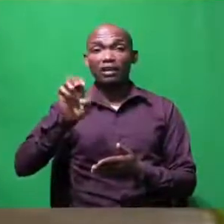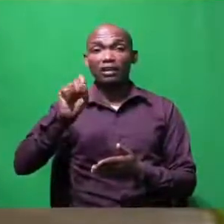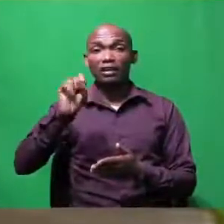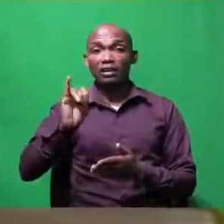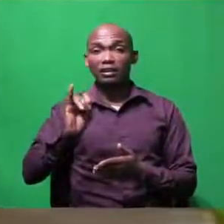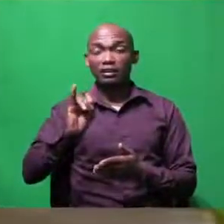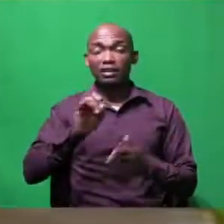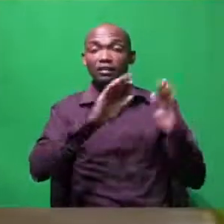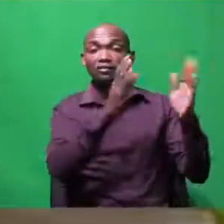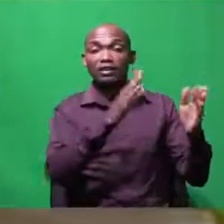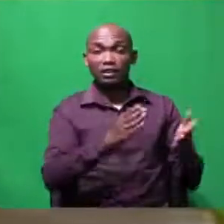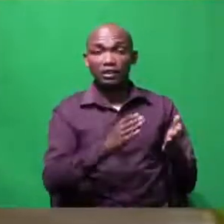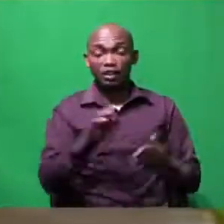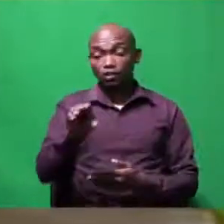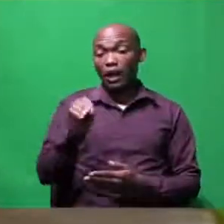If I take this rock